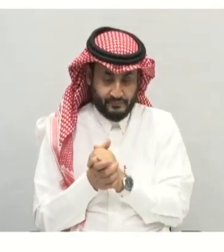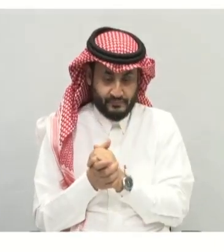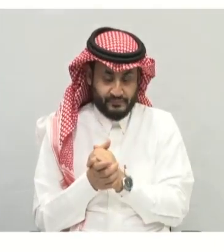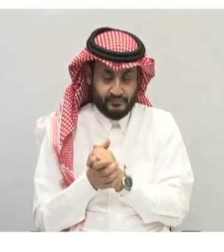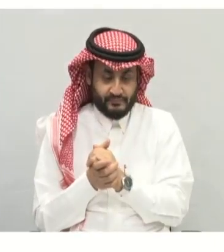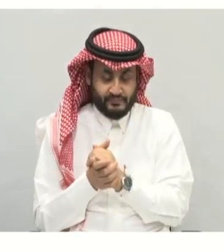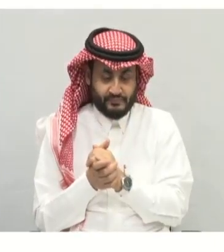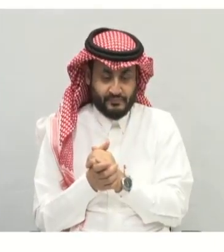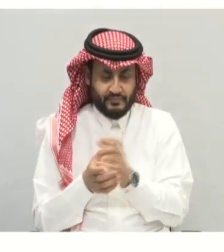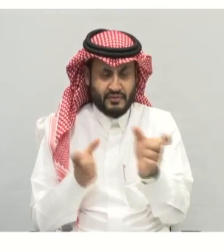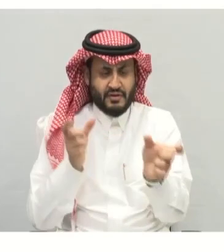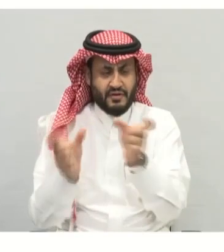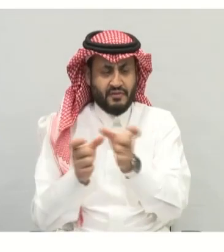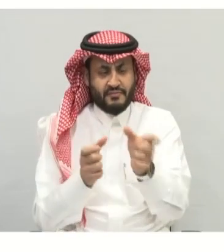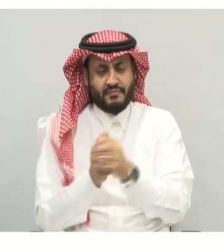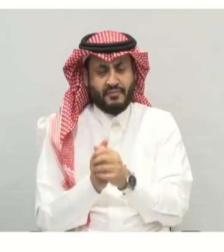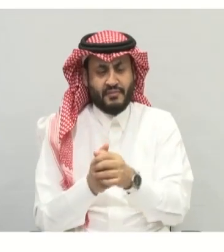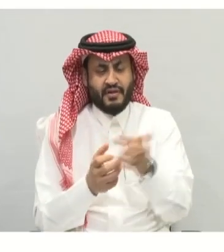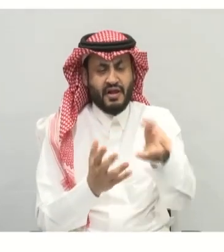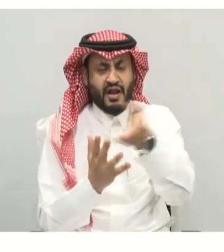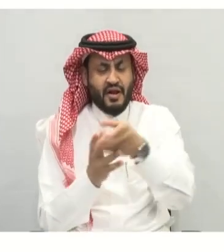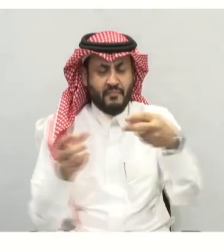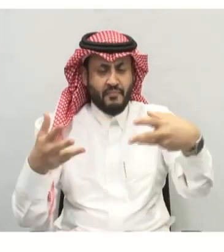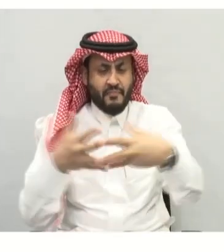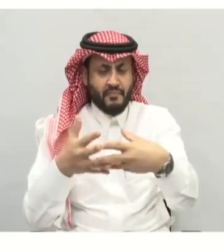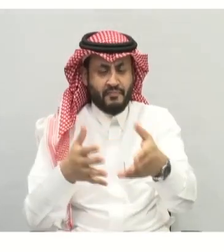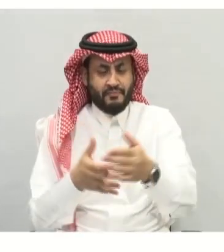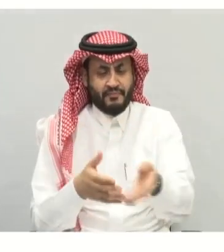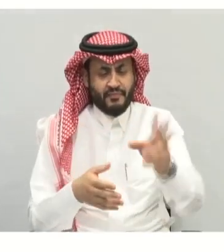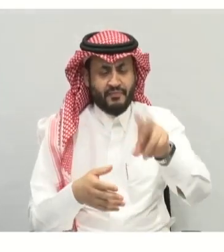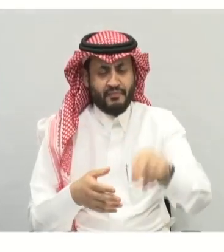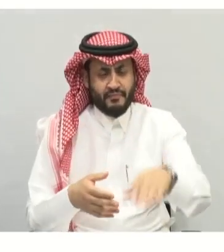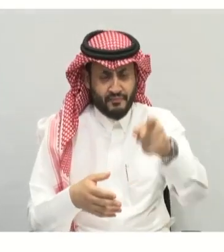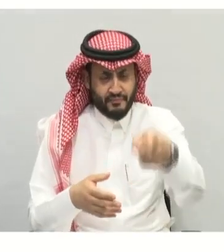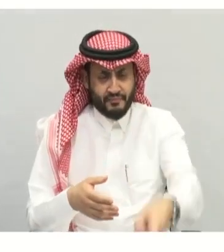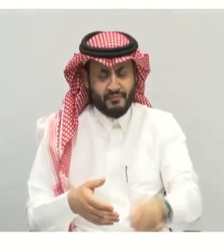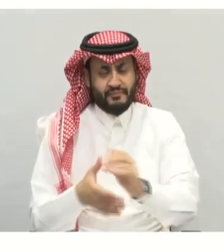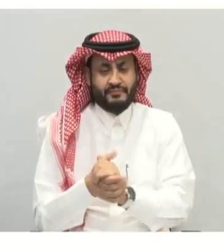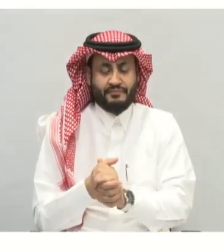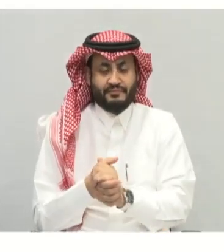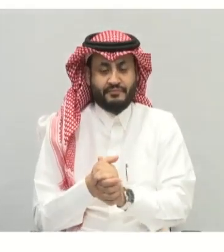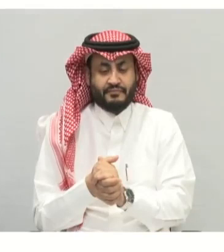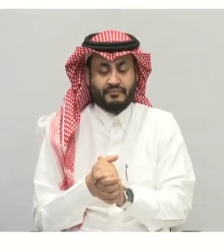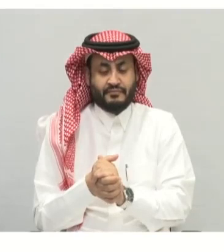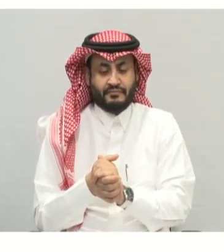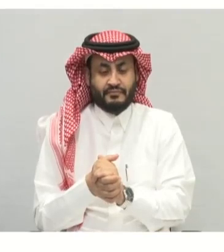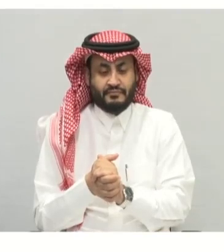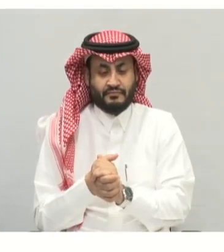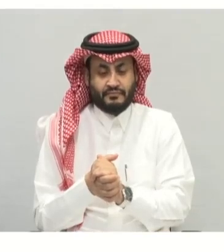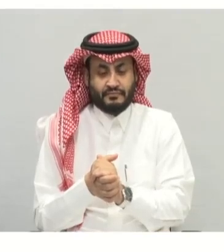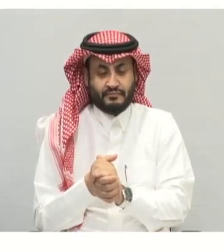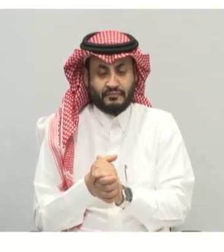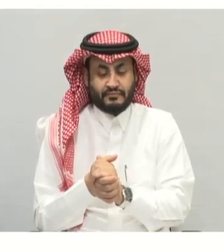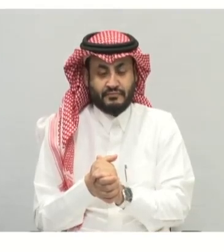that it is good idea to follow local customs and the same uh the same goes like this we